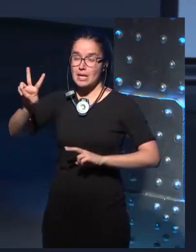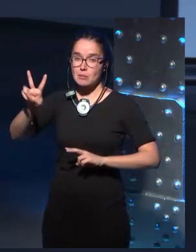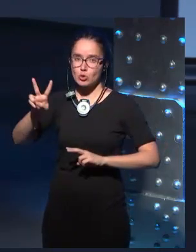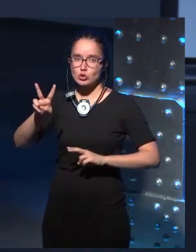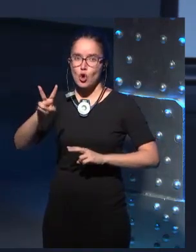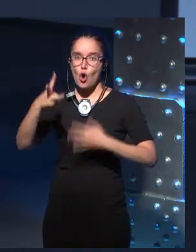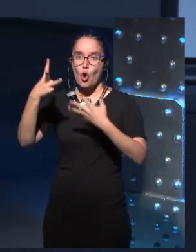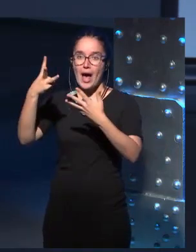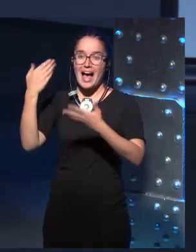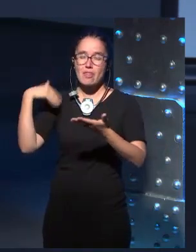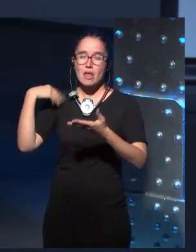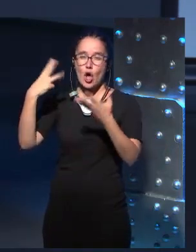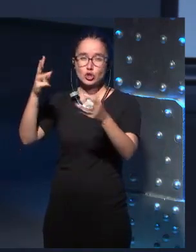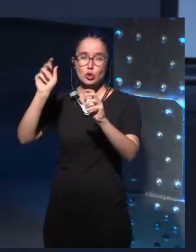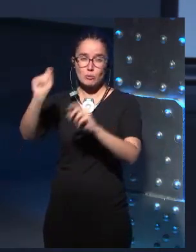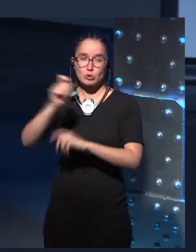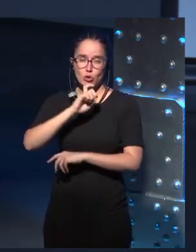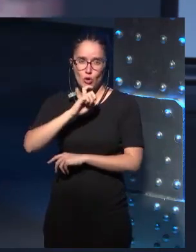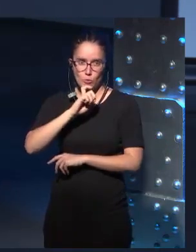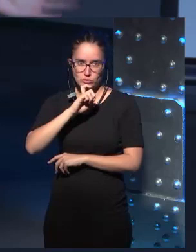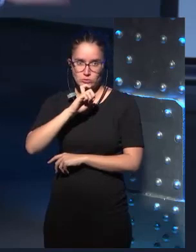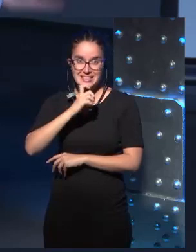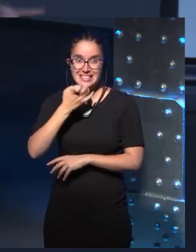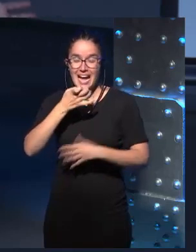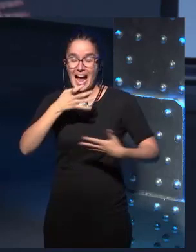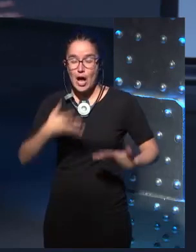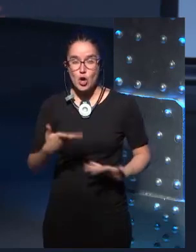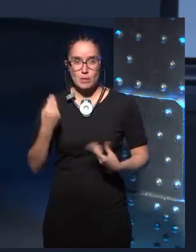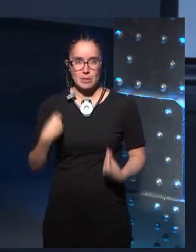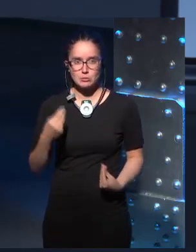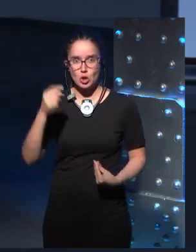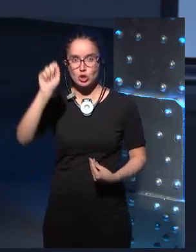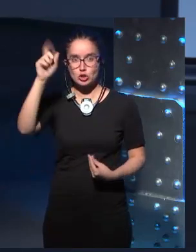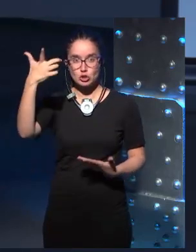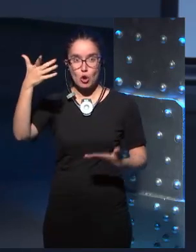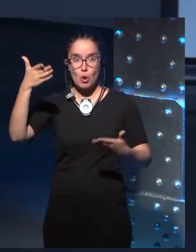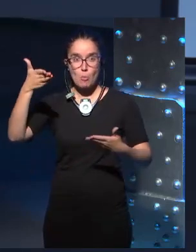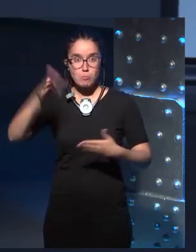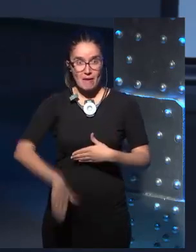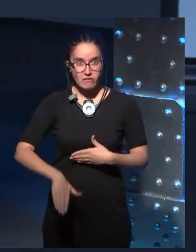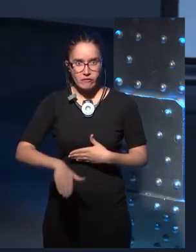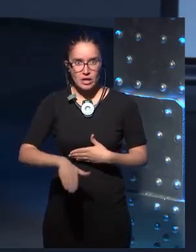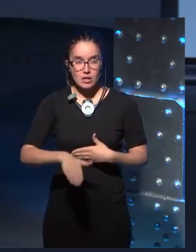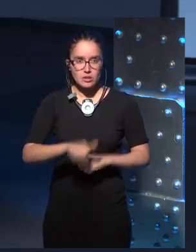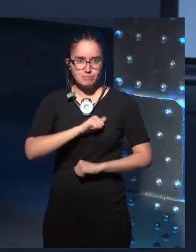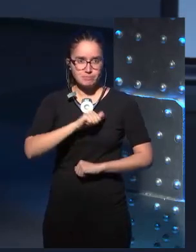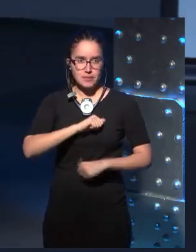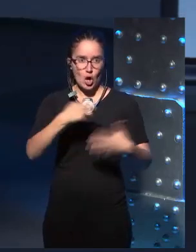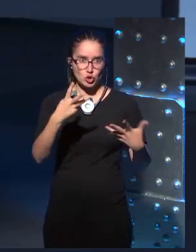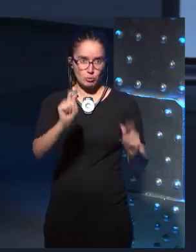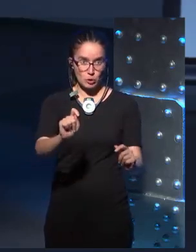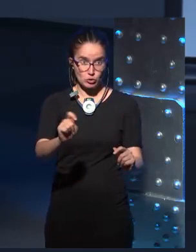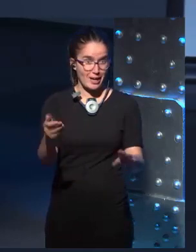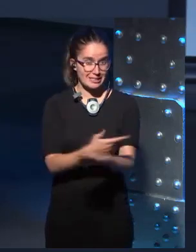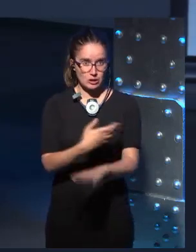If the sun dies now, we will know about it in 8 minutes, not before. There's no reason it will die in 8